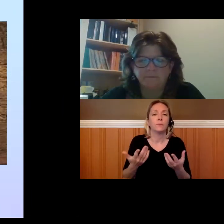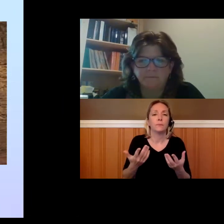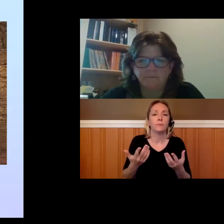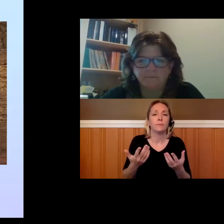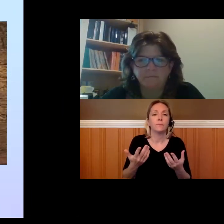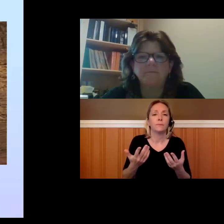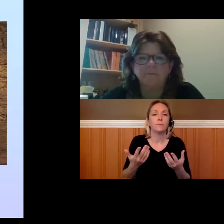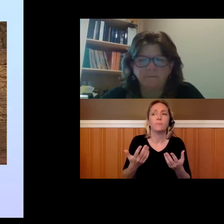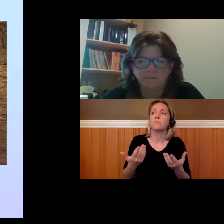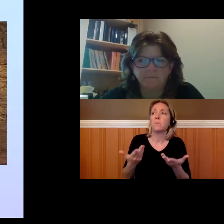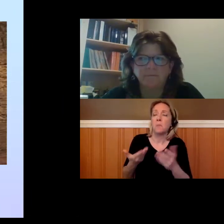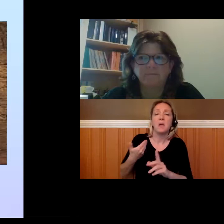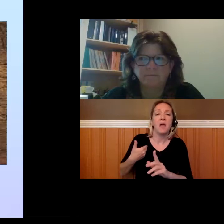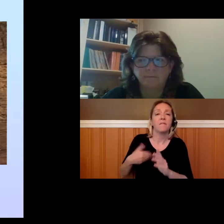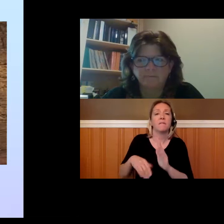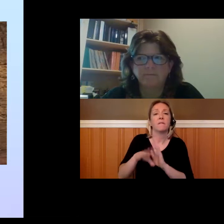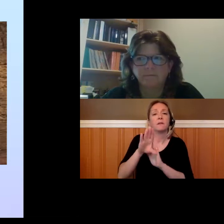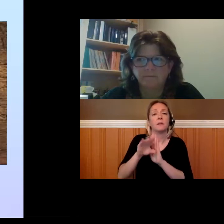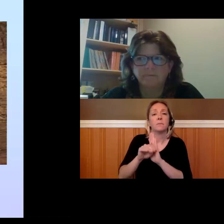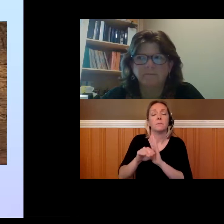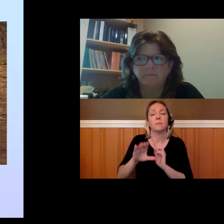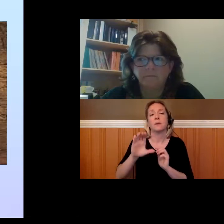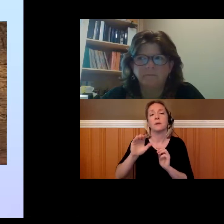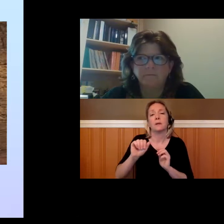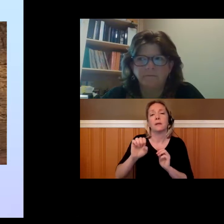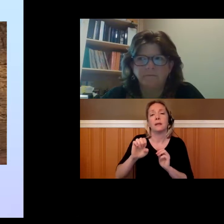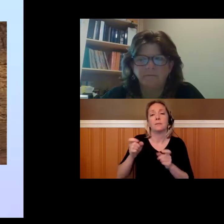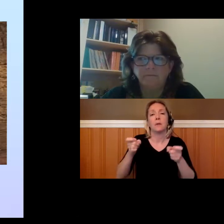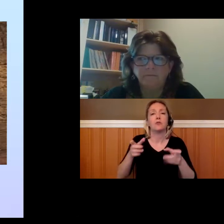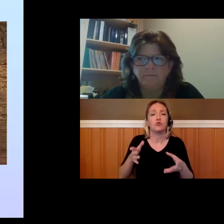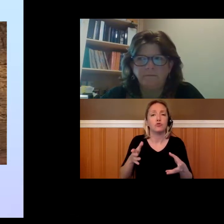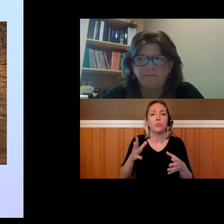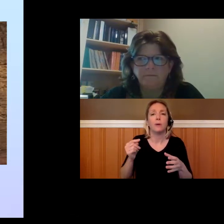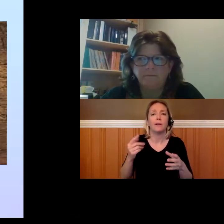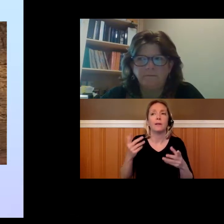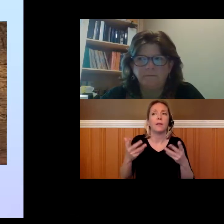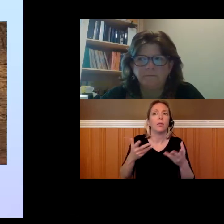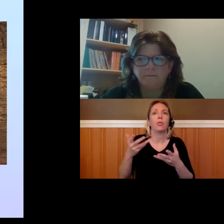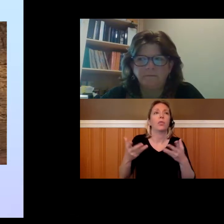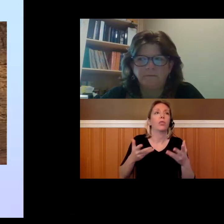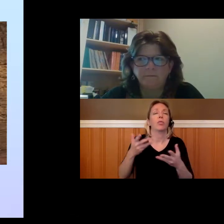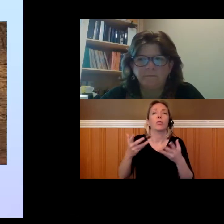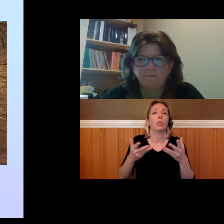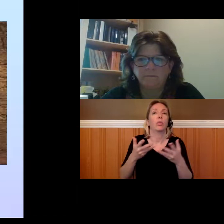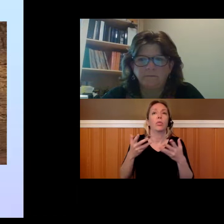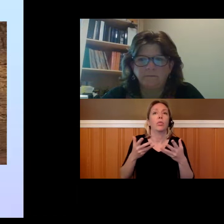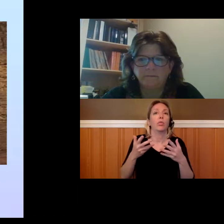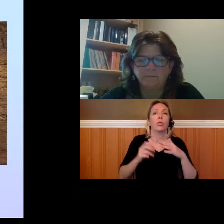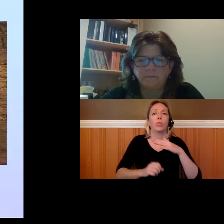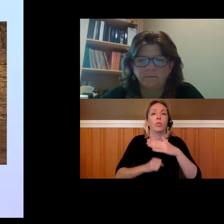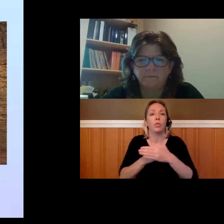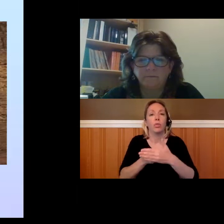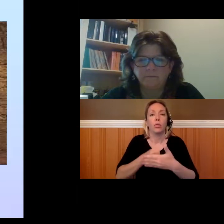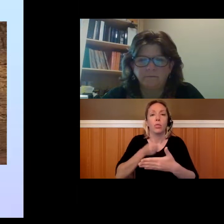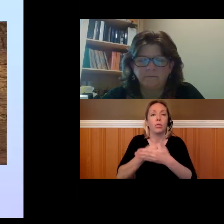case managers, and that kind of goes in circles and doesn't really get anywhere, and then